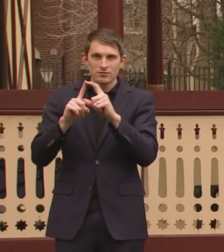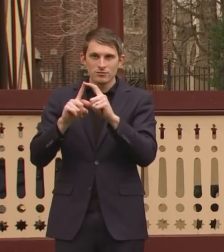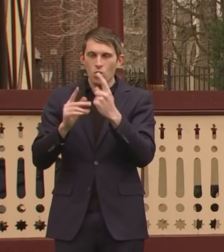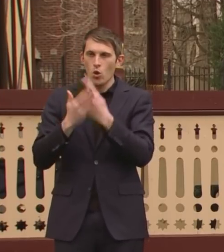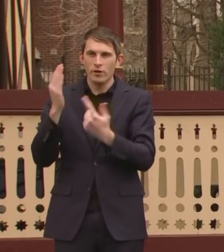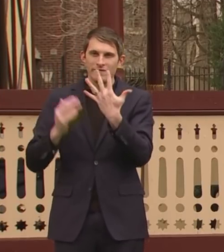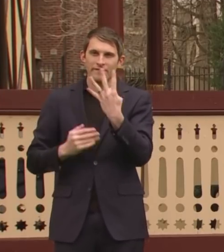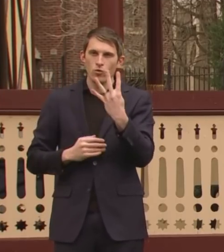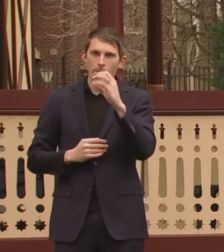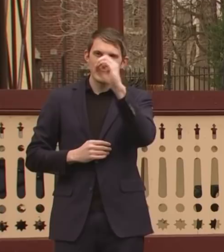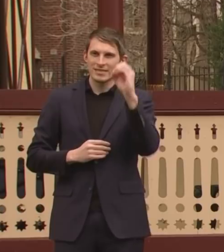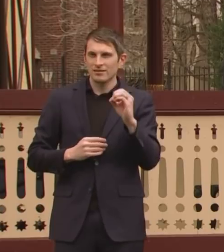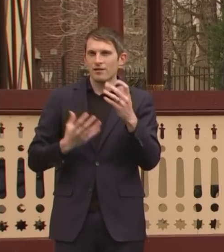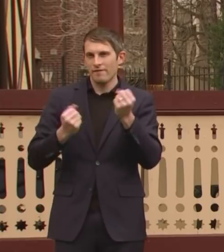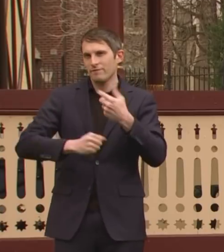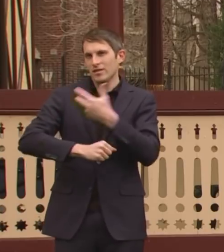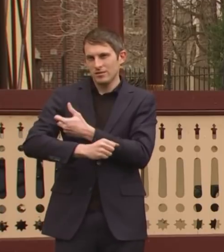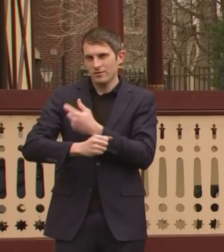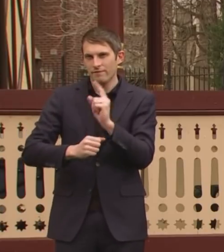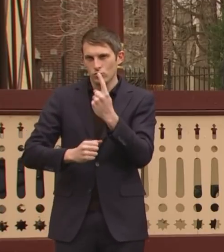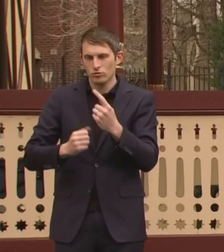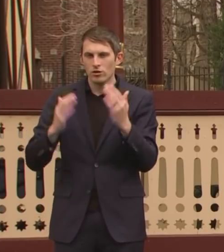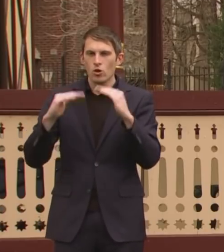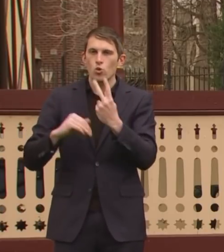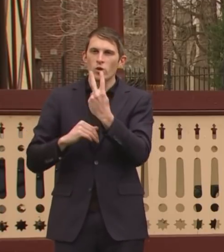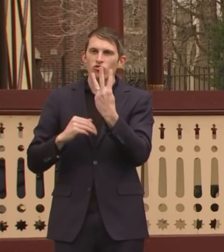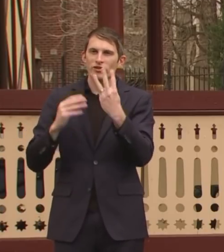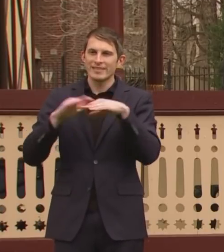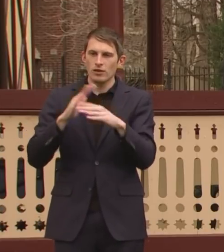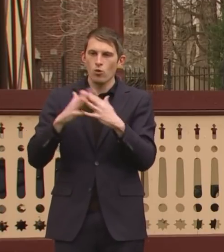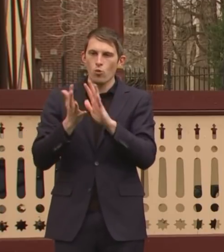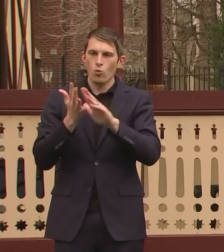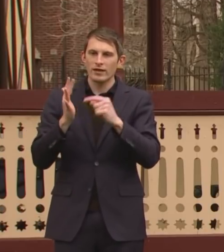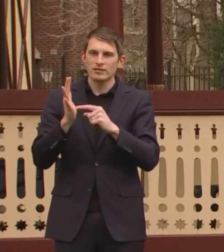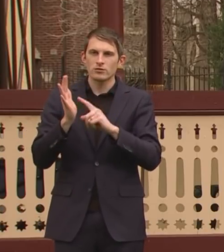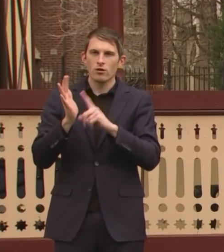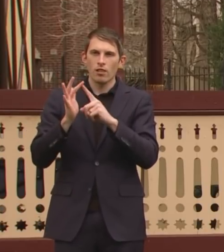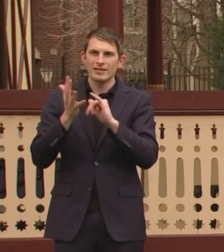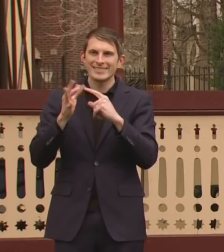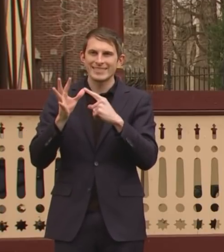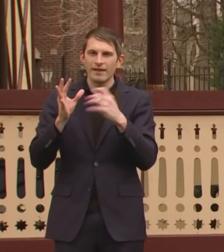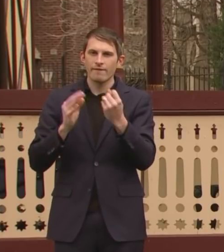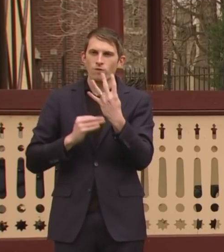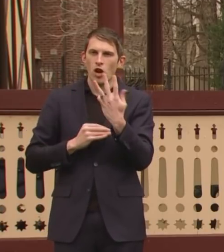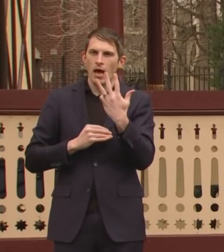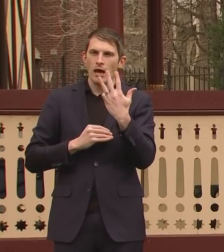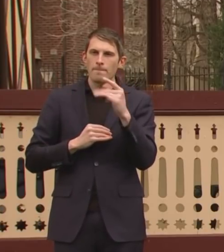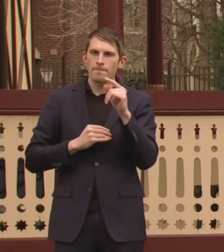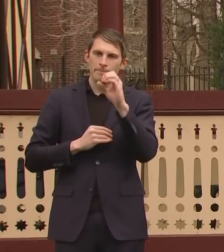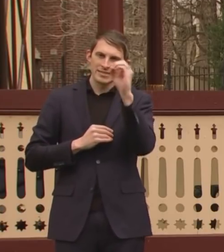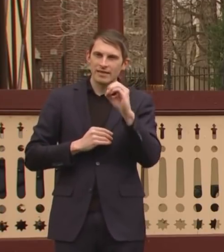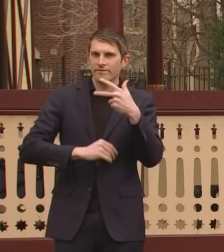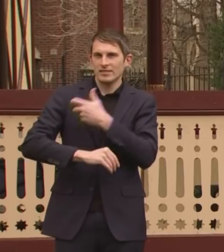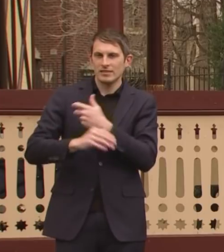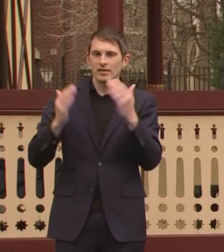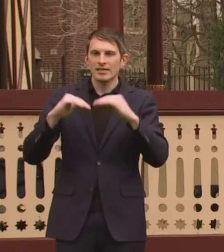54.7% of people have had their first dose. 23 cases in Whittlesea, where that number is 49.8%. 17 cases